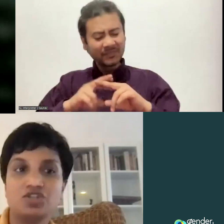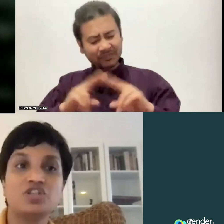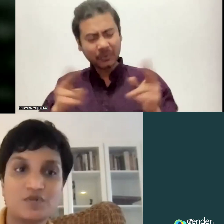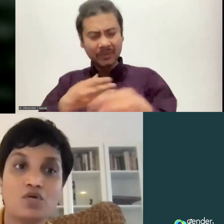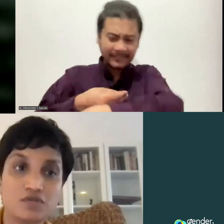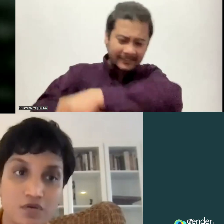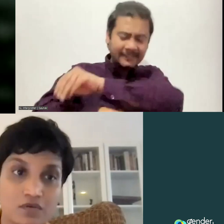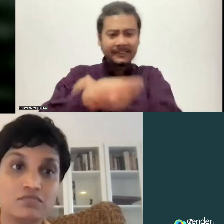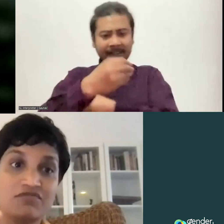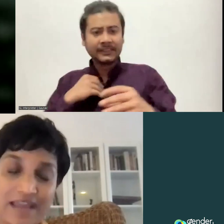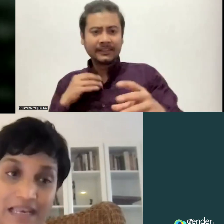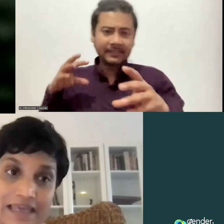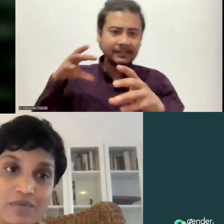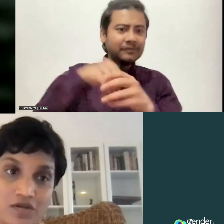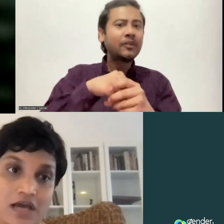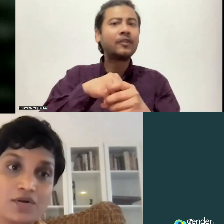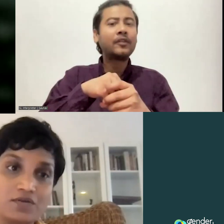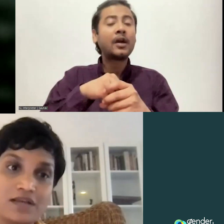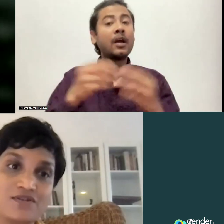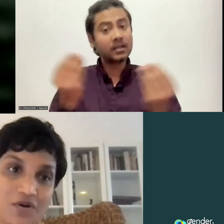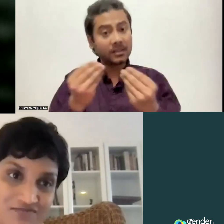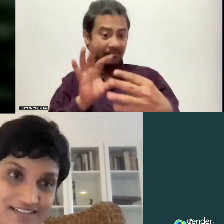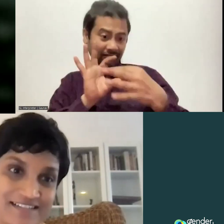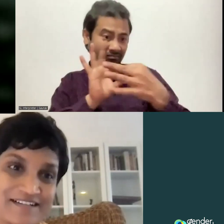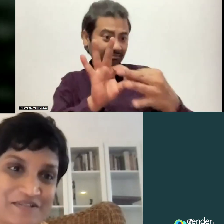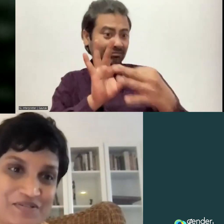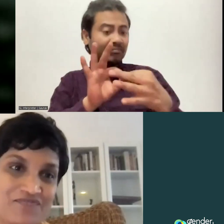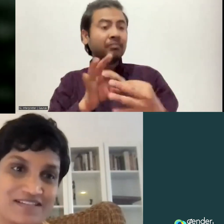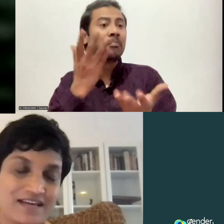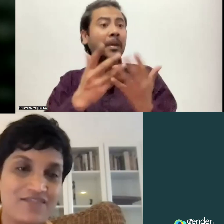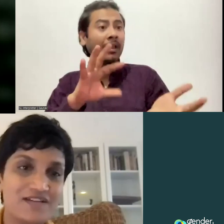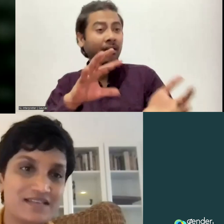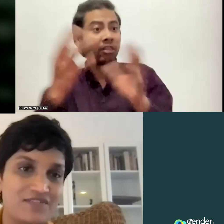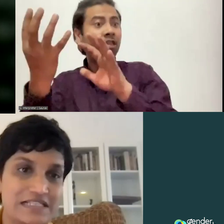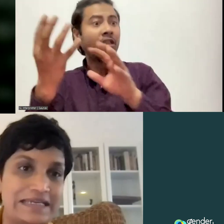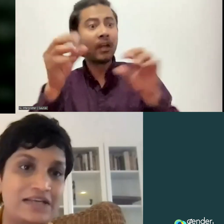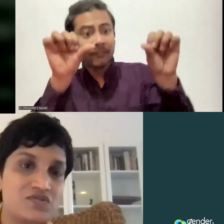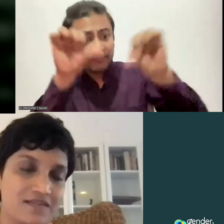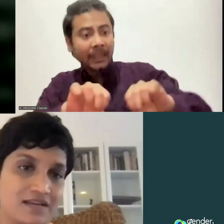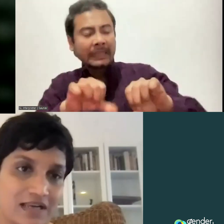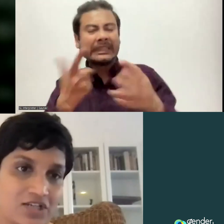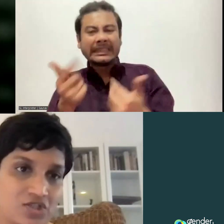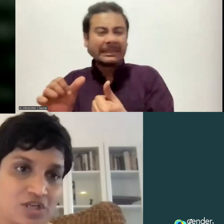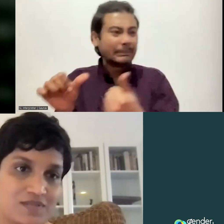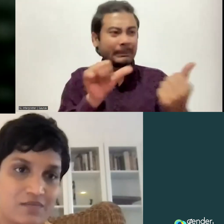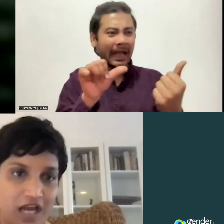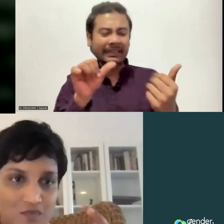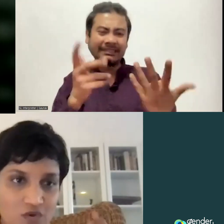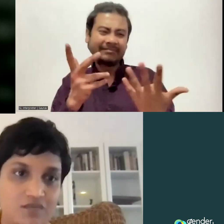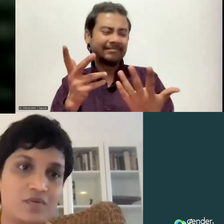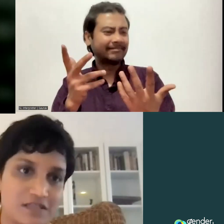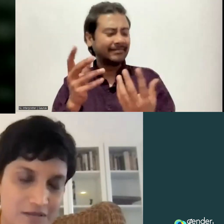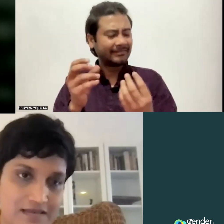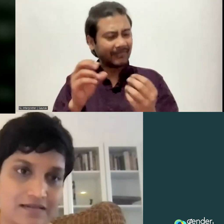of relationships also failing, because how do you then resolve it? So if it's leading to strengthening relationships, it